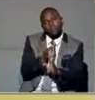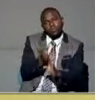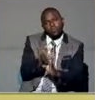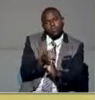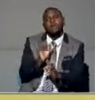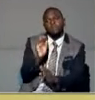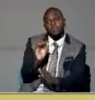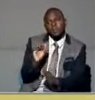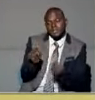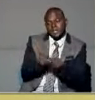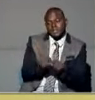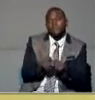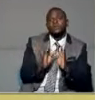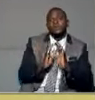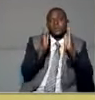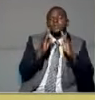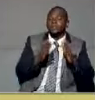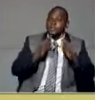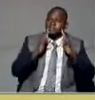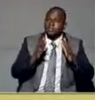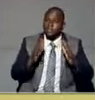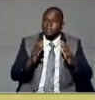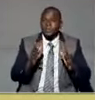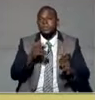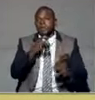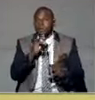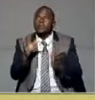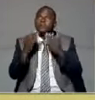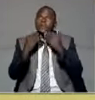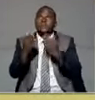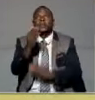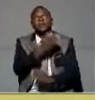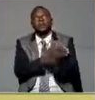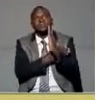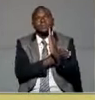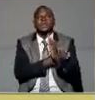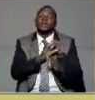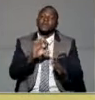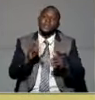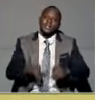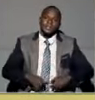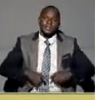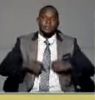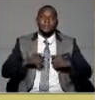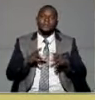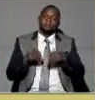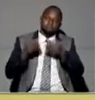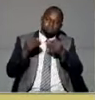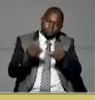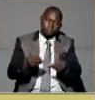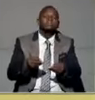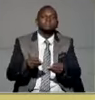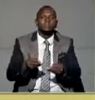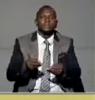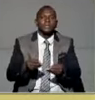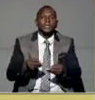who are bishops today. Mm-hmm. He was a great man. And we were thanking God for his life. He gave him